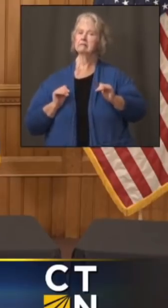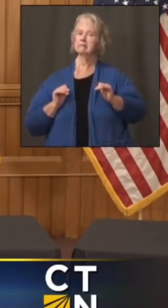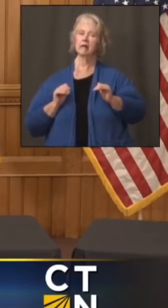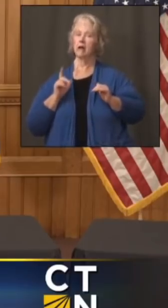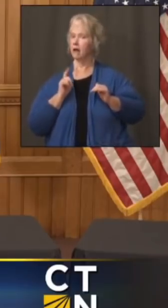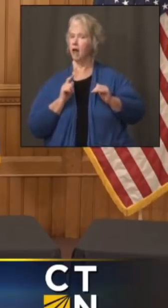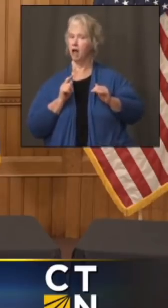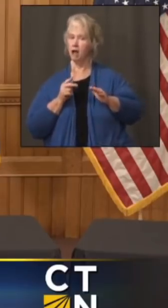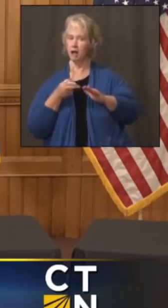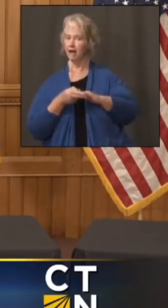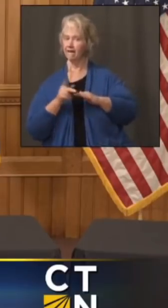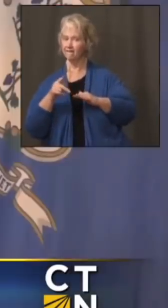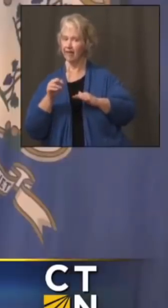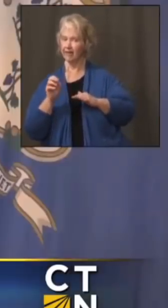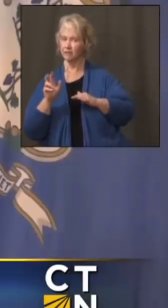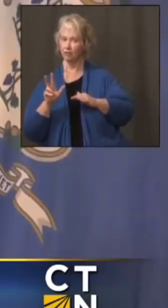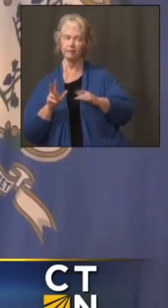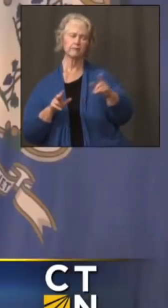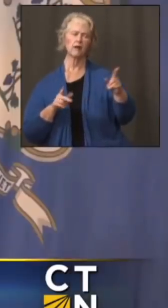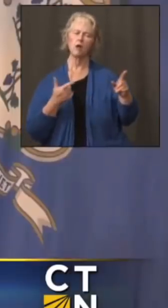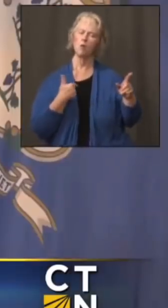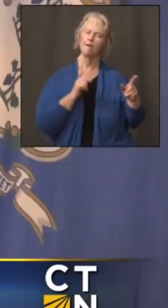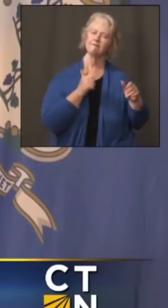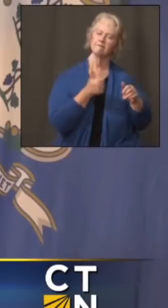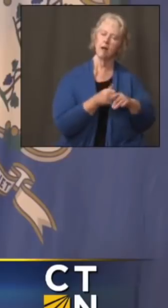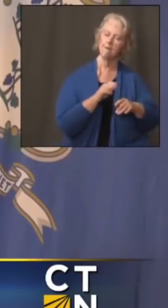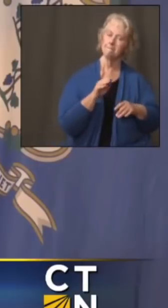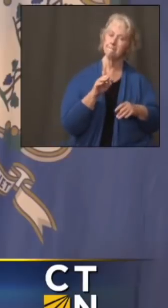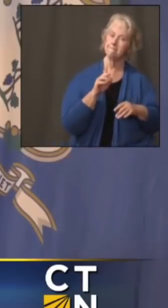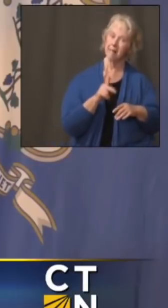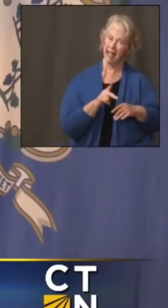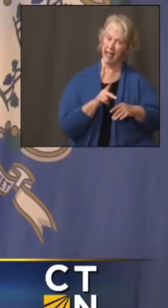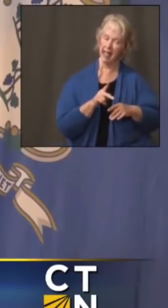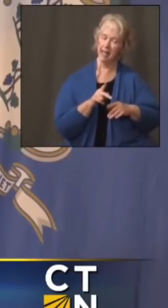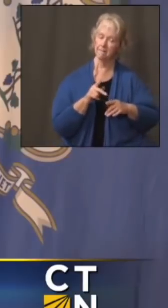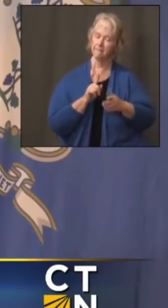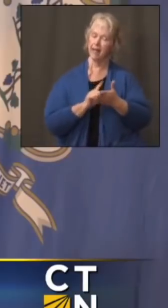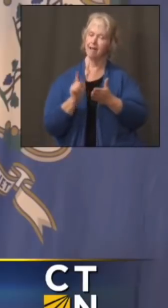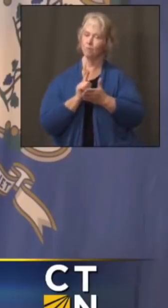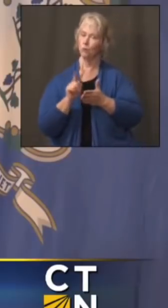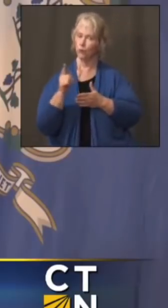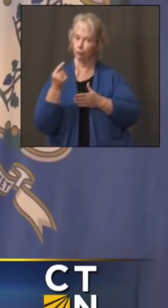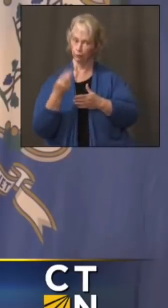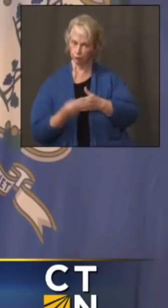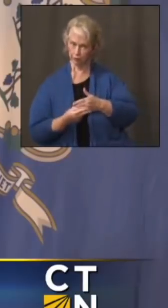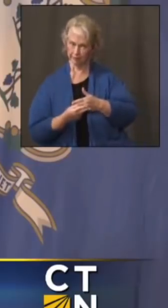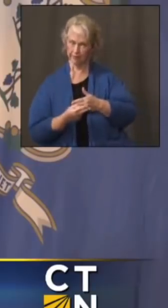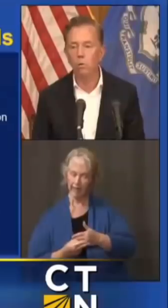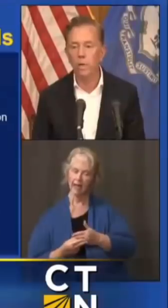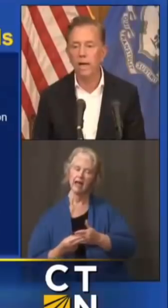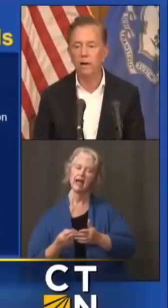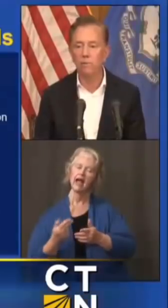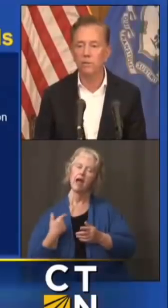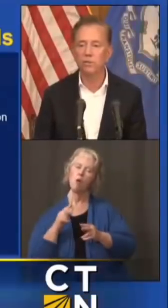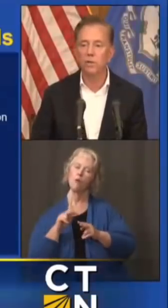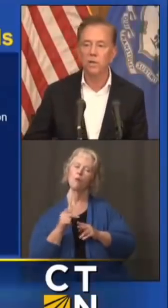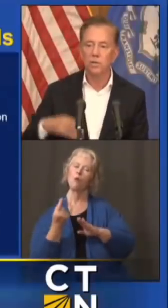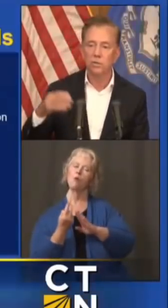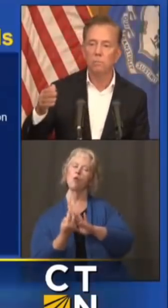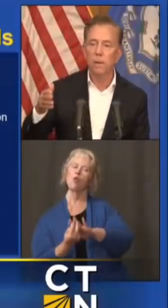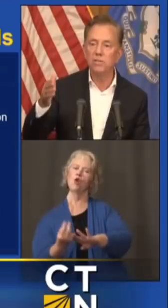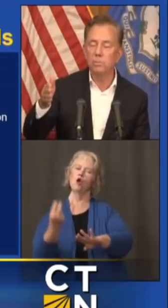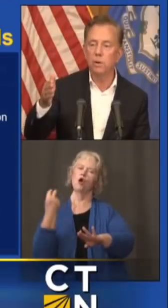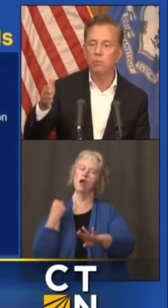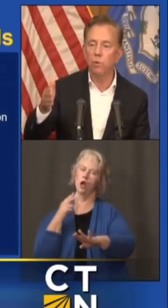correctly? We're going to have a map just like this every Thursday. And then it'll be based upon a 2-week rolling average.